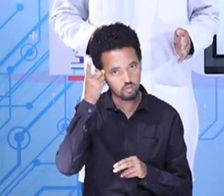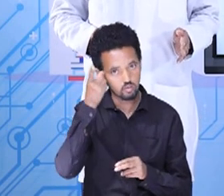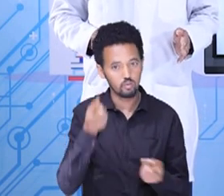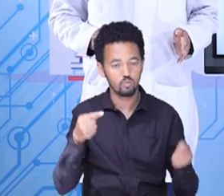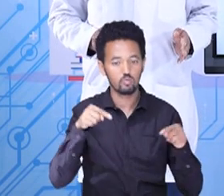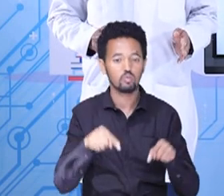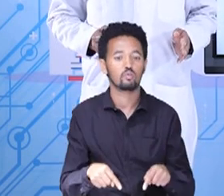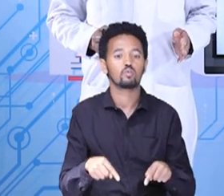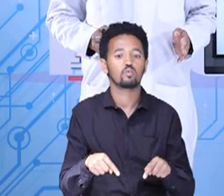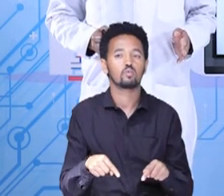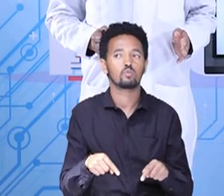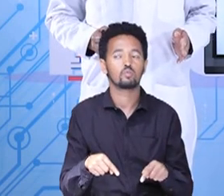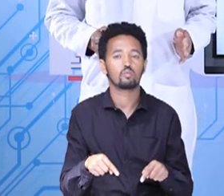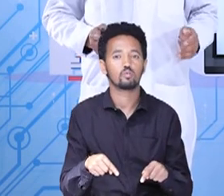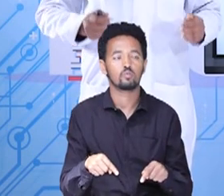Today